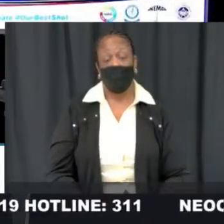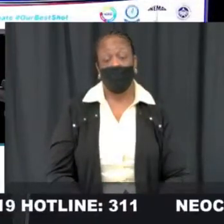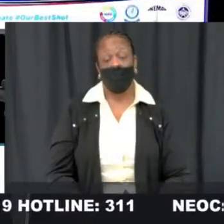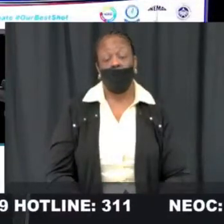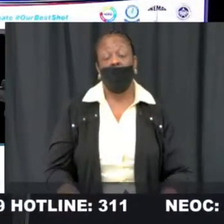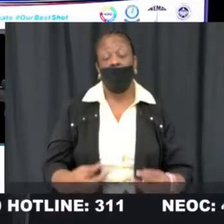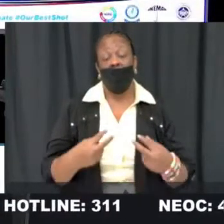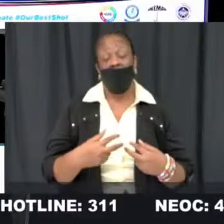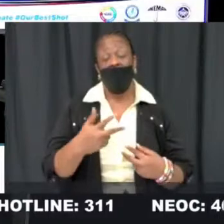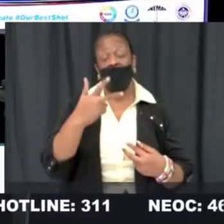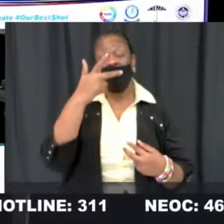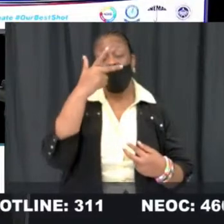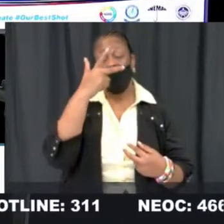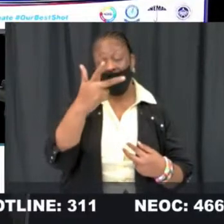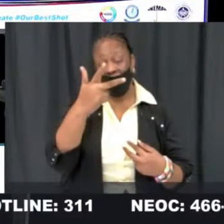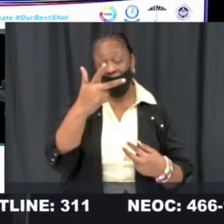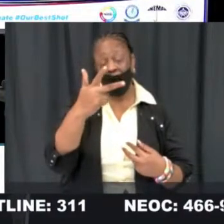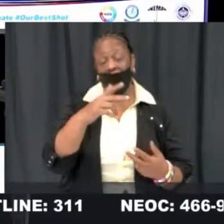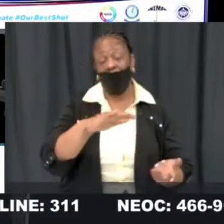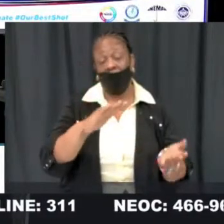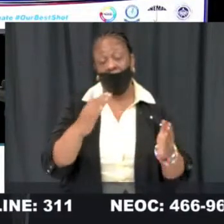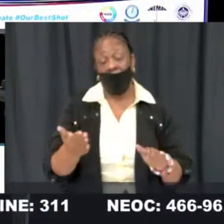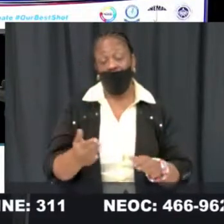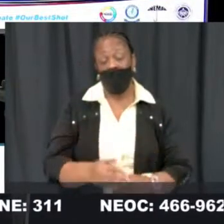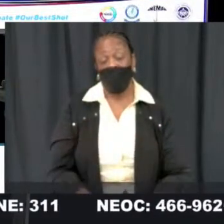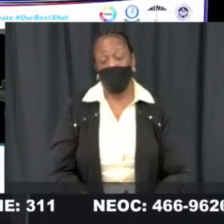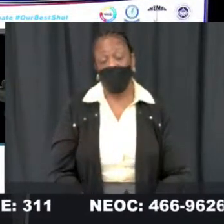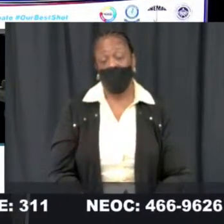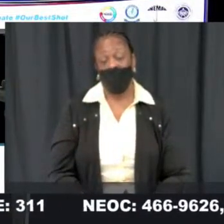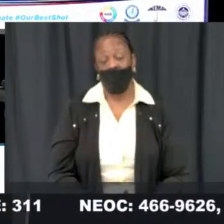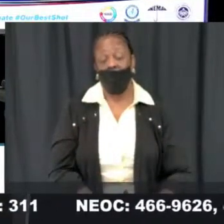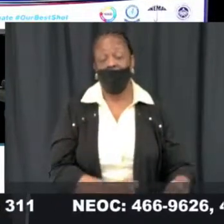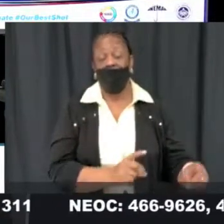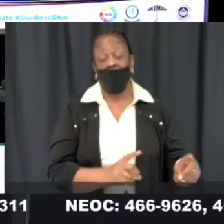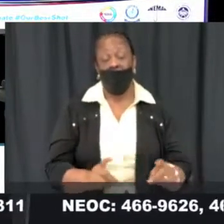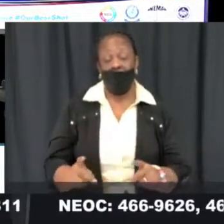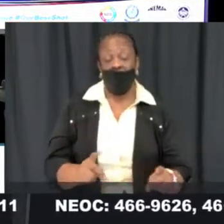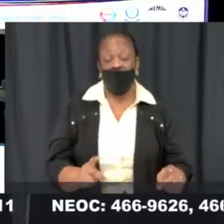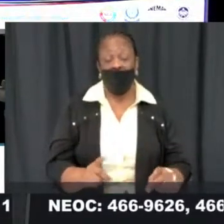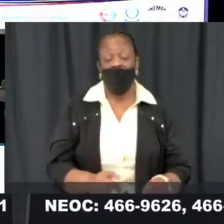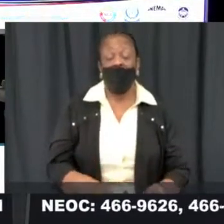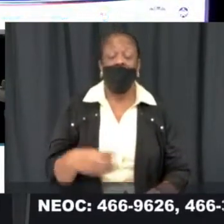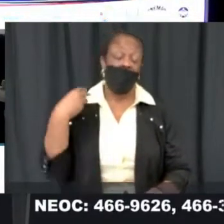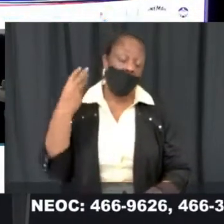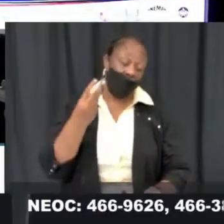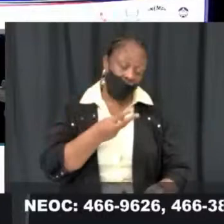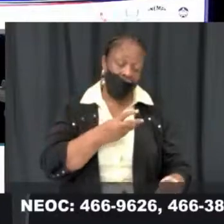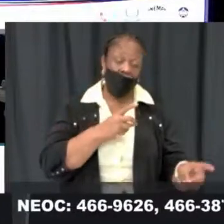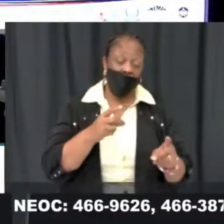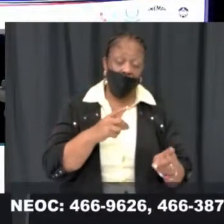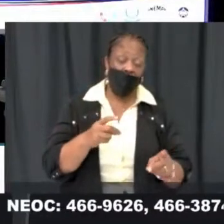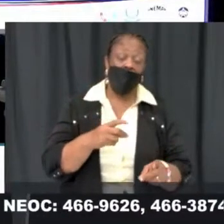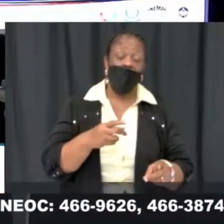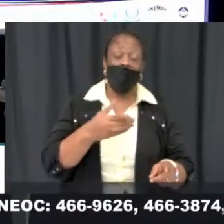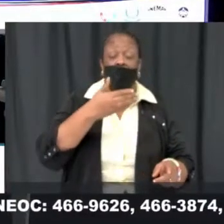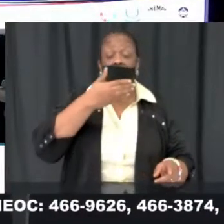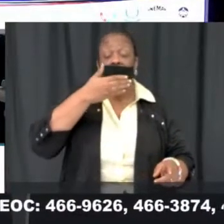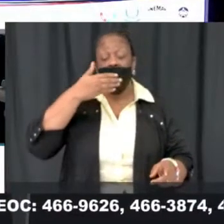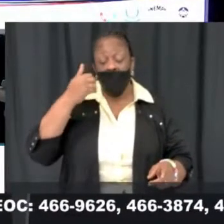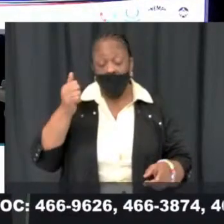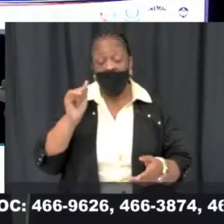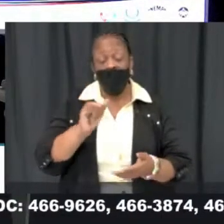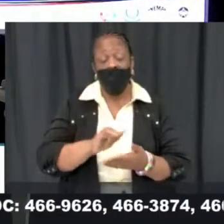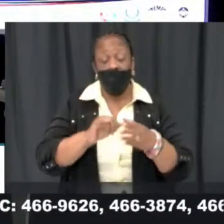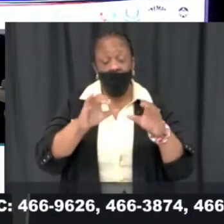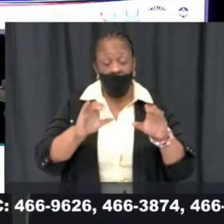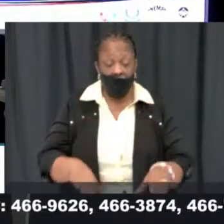3. We have done our best. I want to pause to commend all the professionals, despite